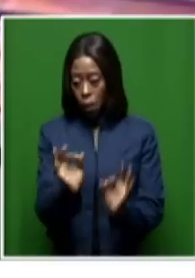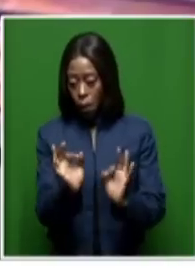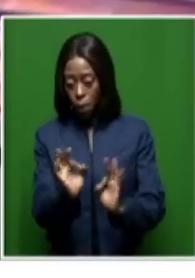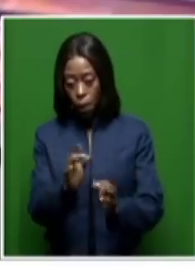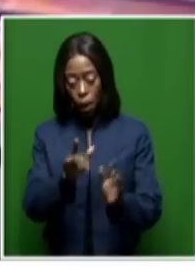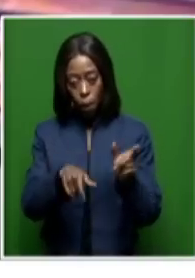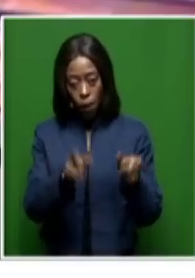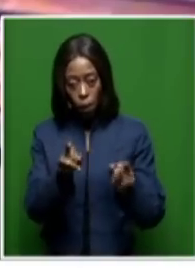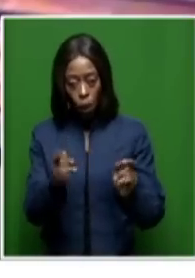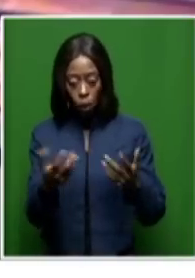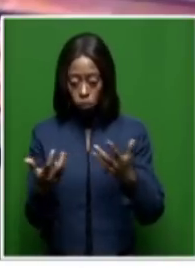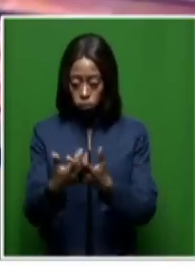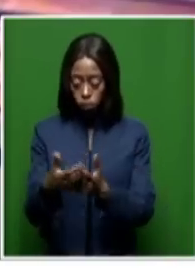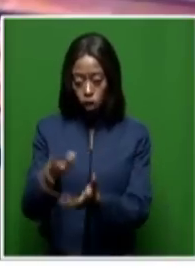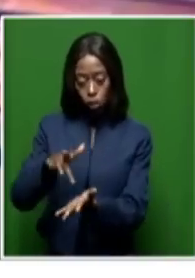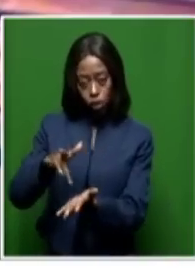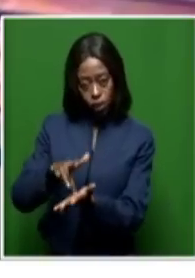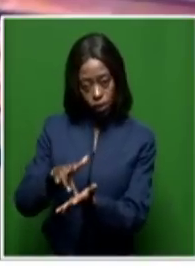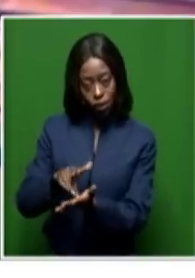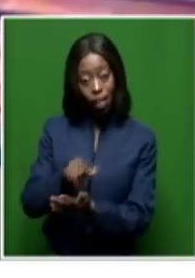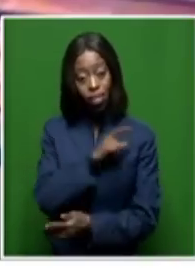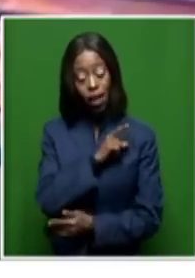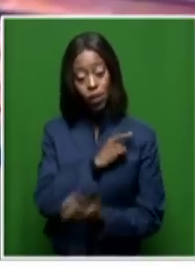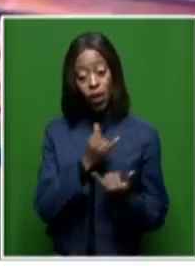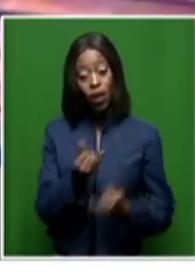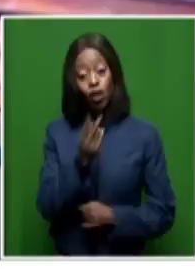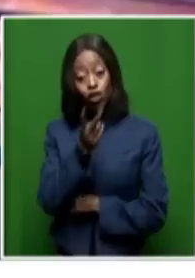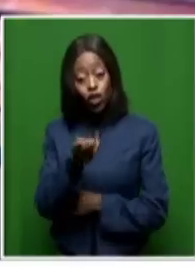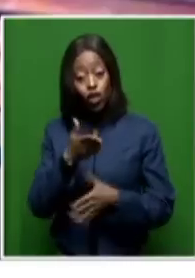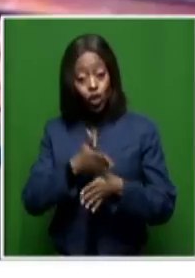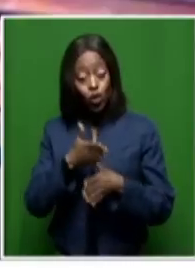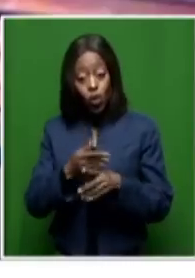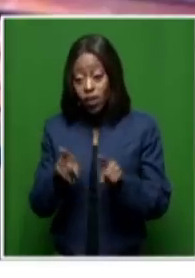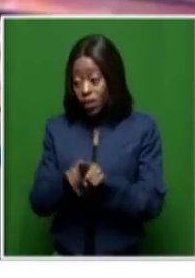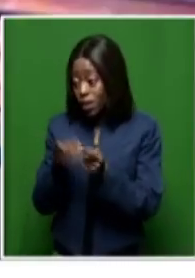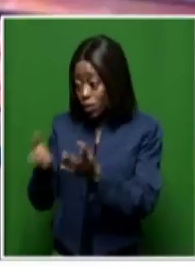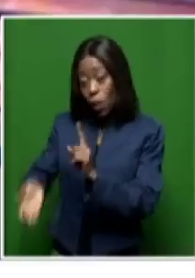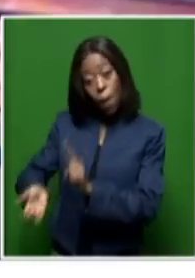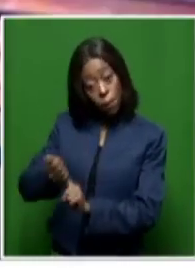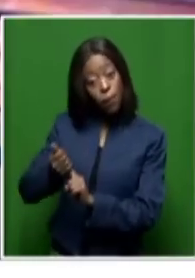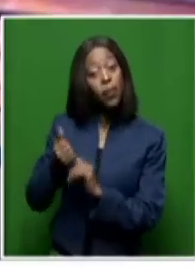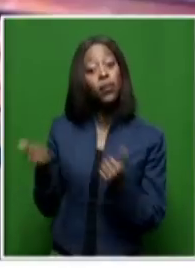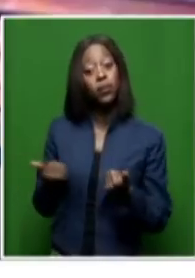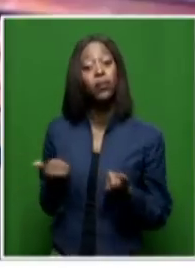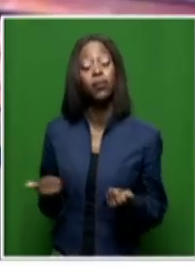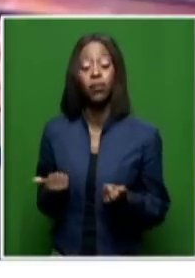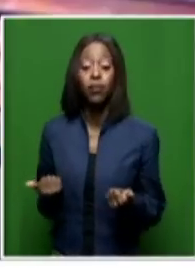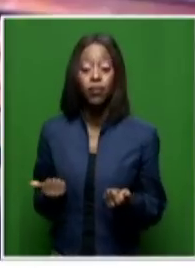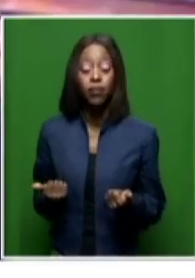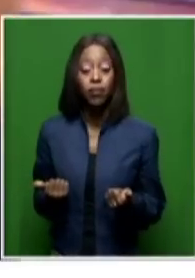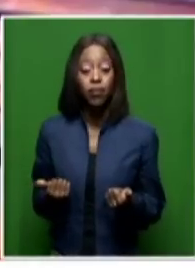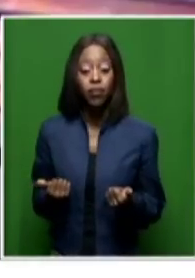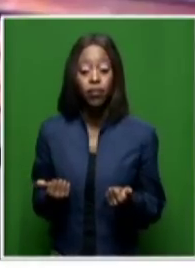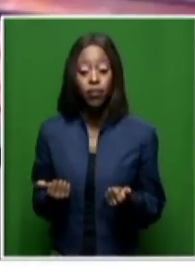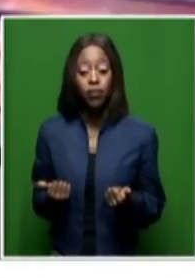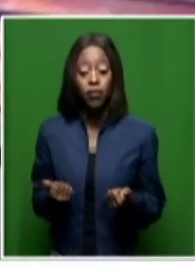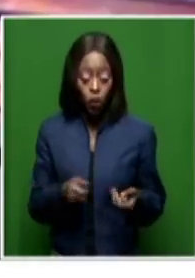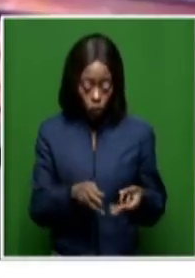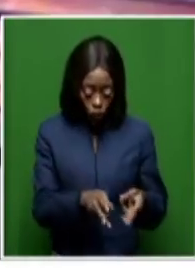right positions. And that is why you see work like this is actually being implemented. Corridors are